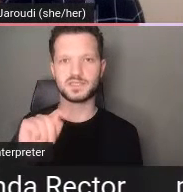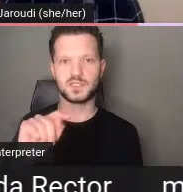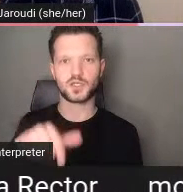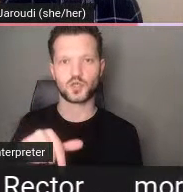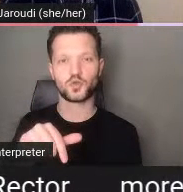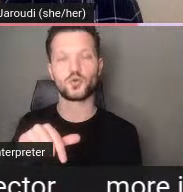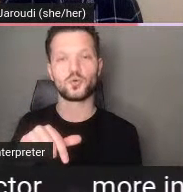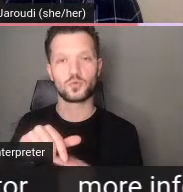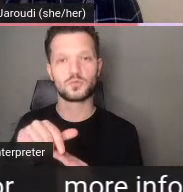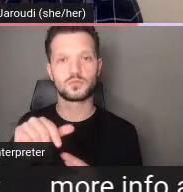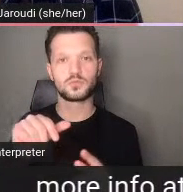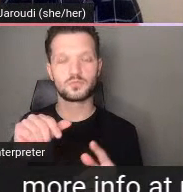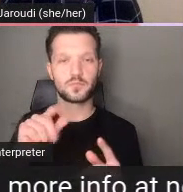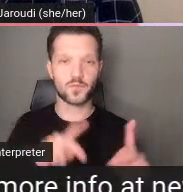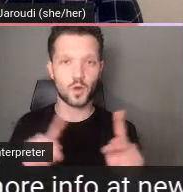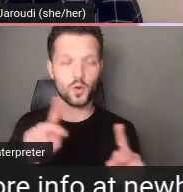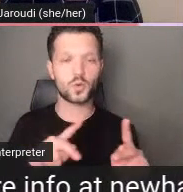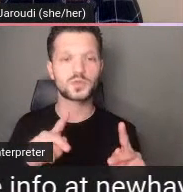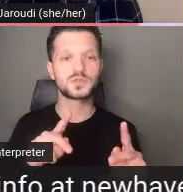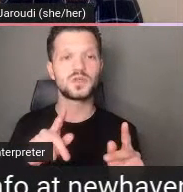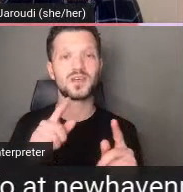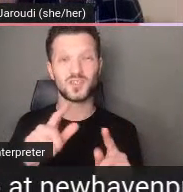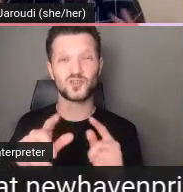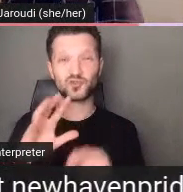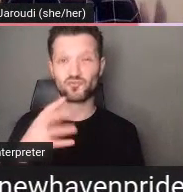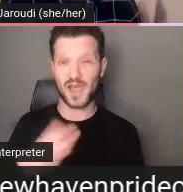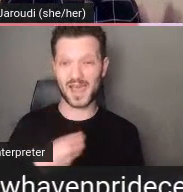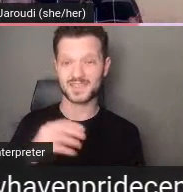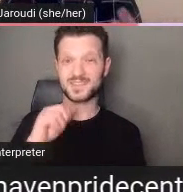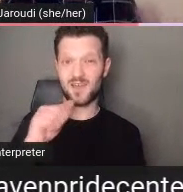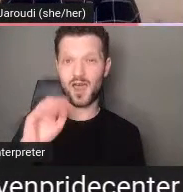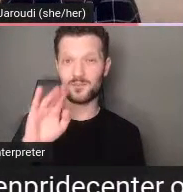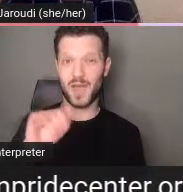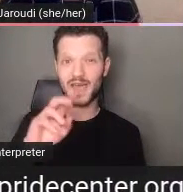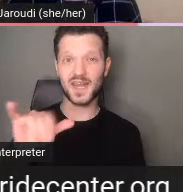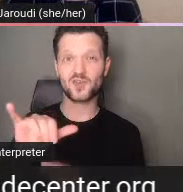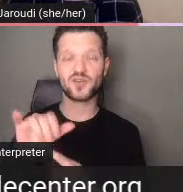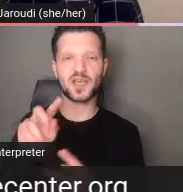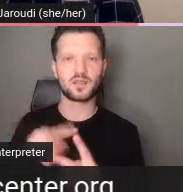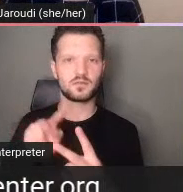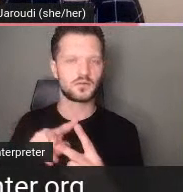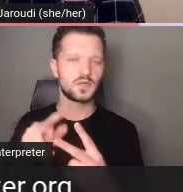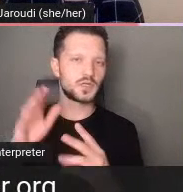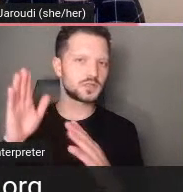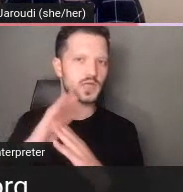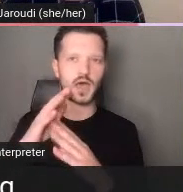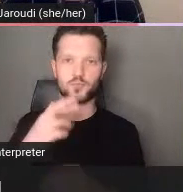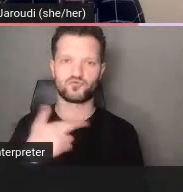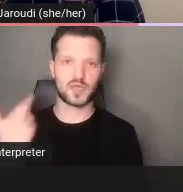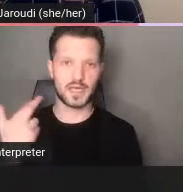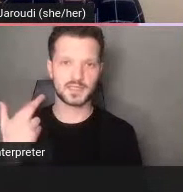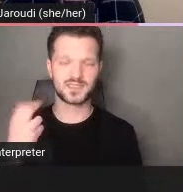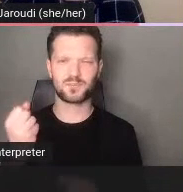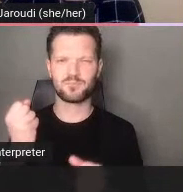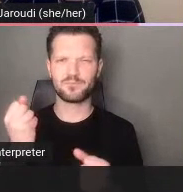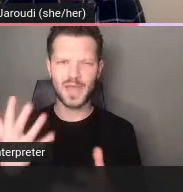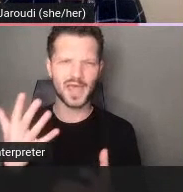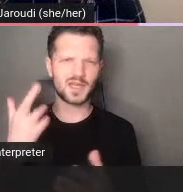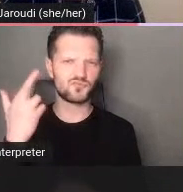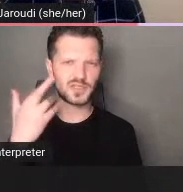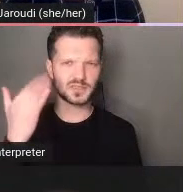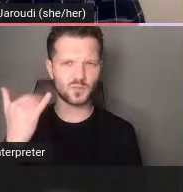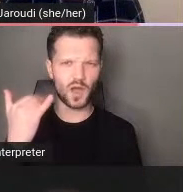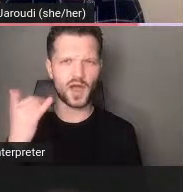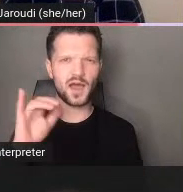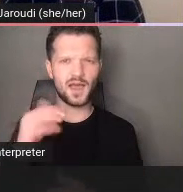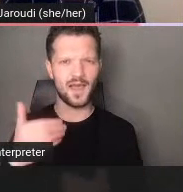and non-binary youth are at highest risk. There are many different intersecting explanations for that overrepresentation,